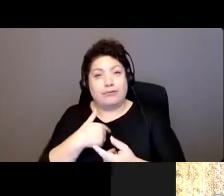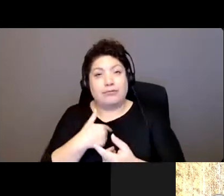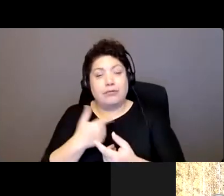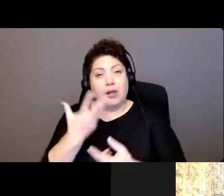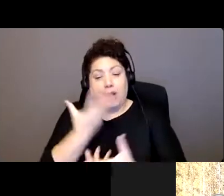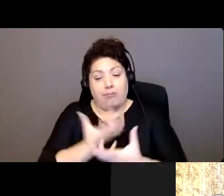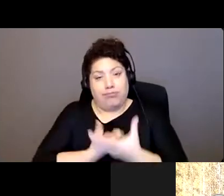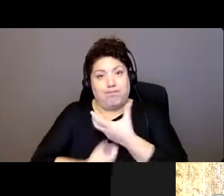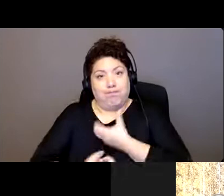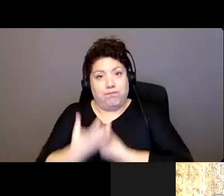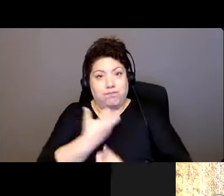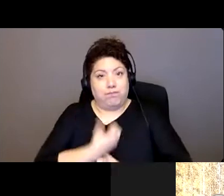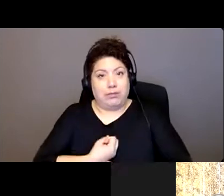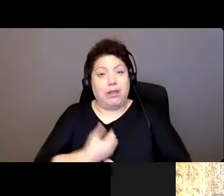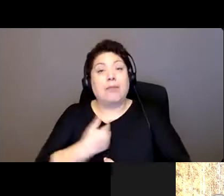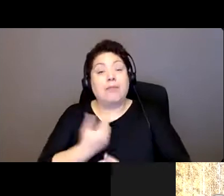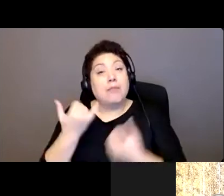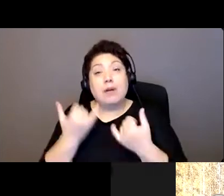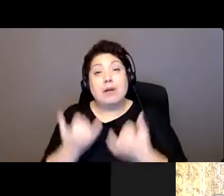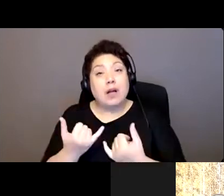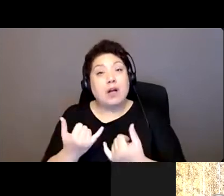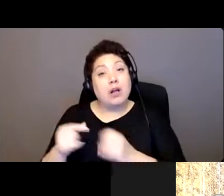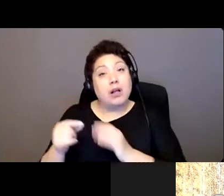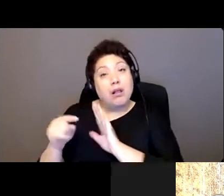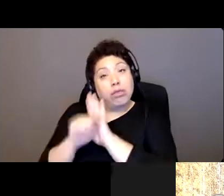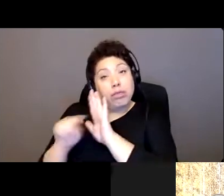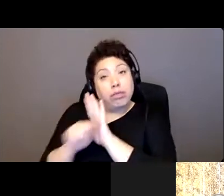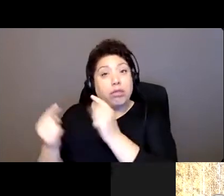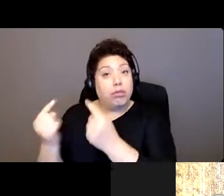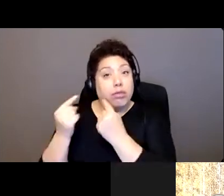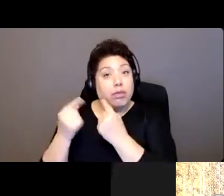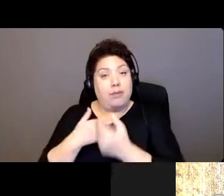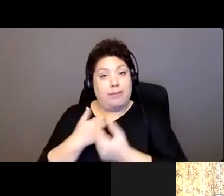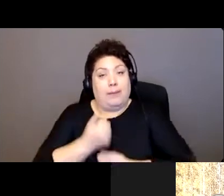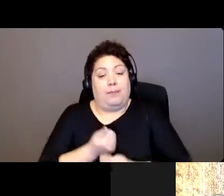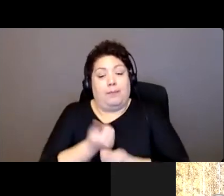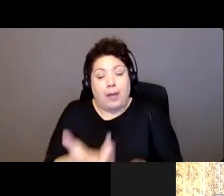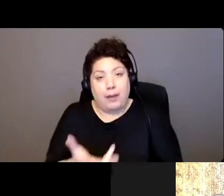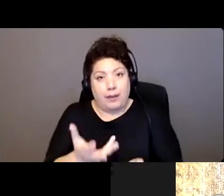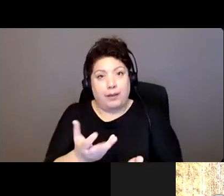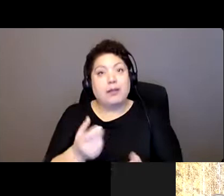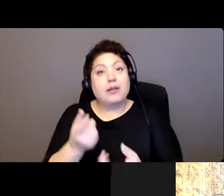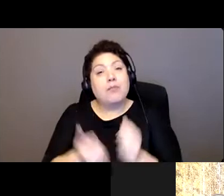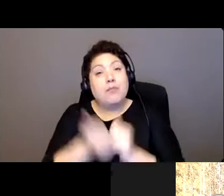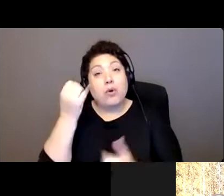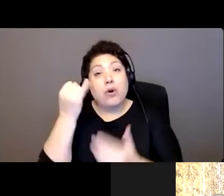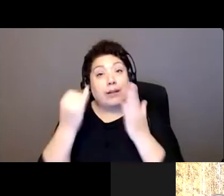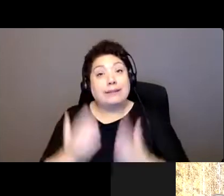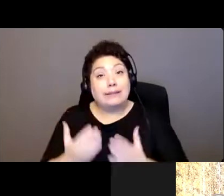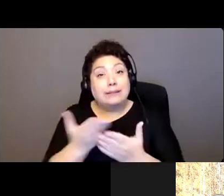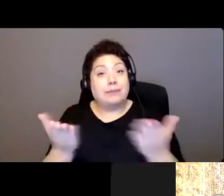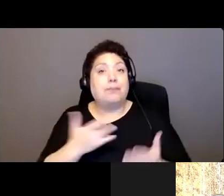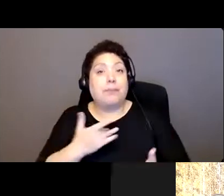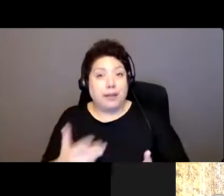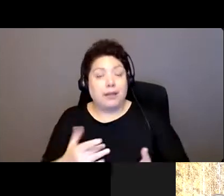body. I put it out on paper. I think most artists do that when they feel something in